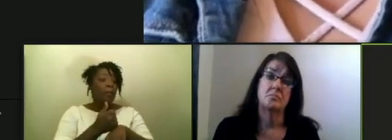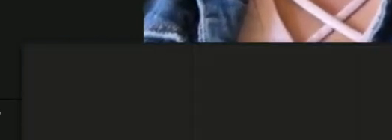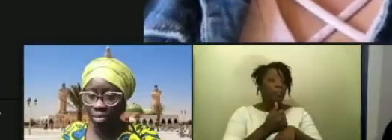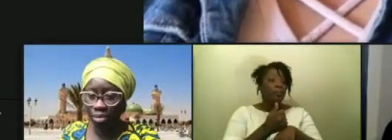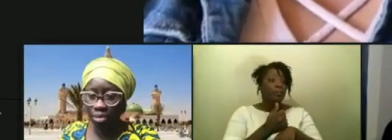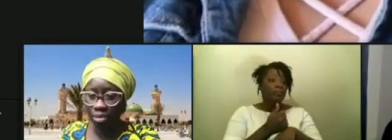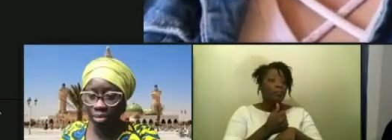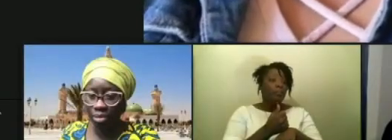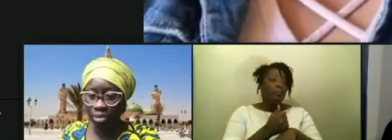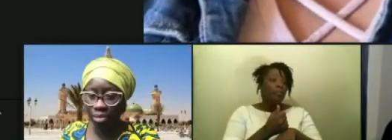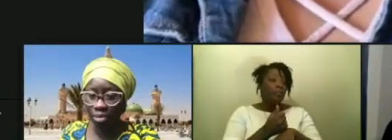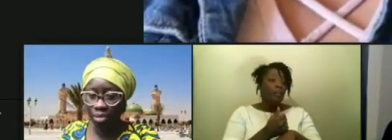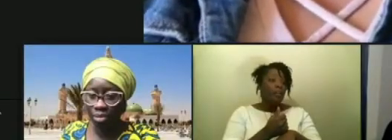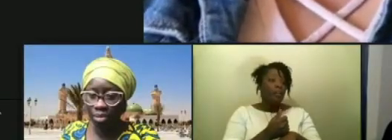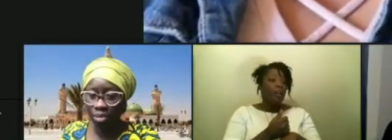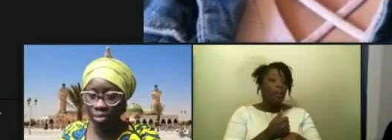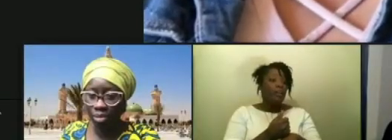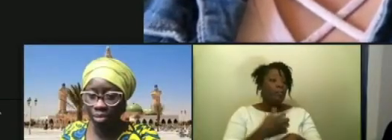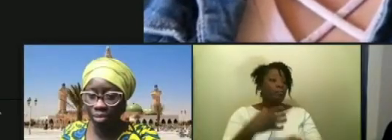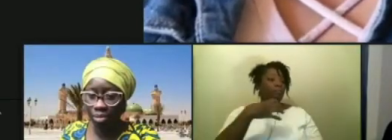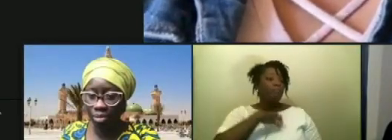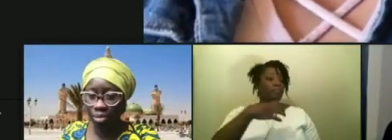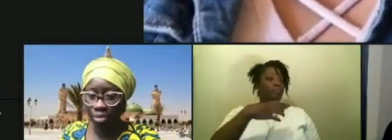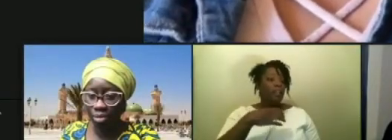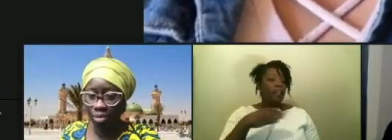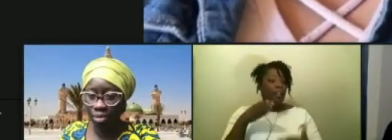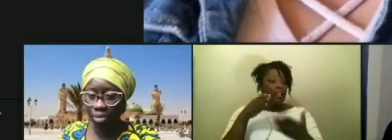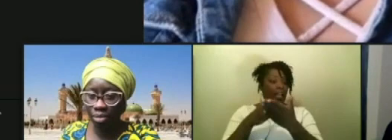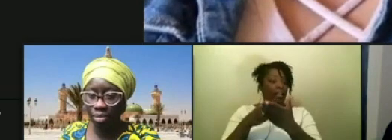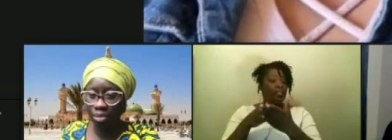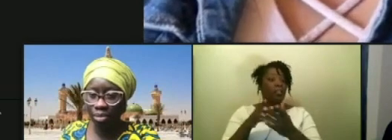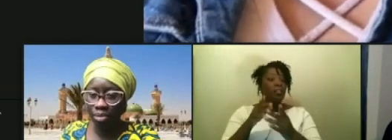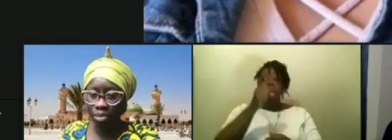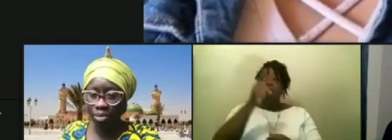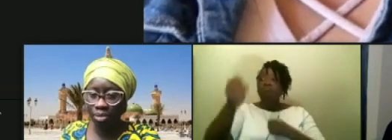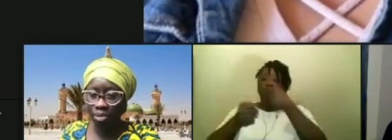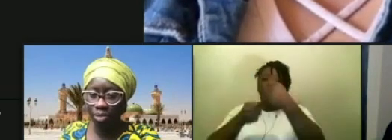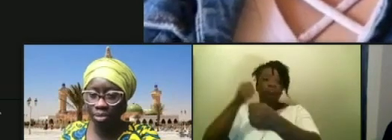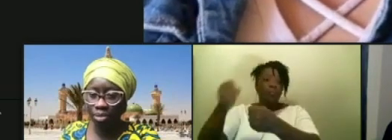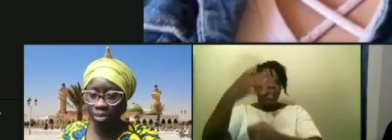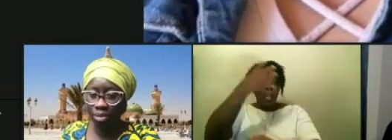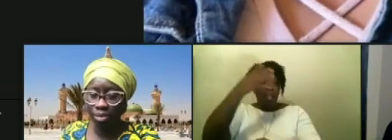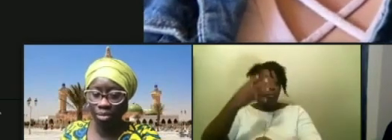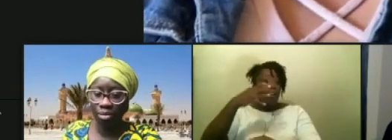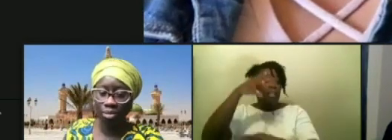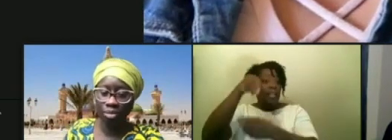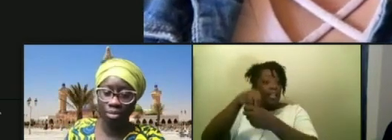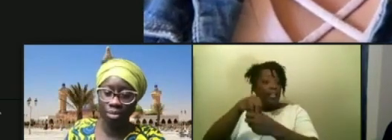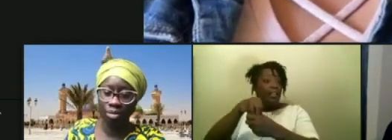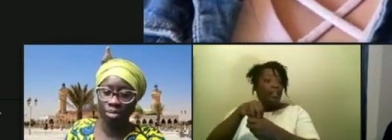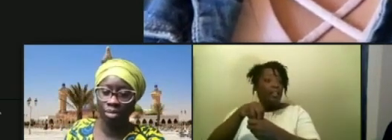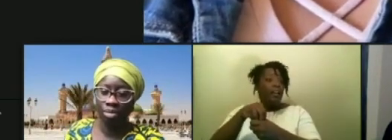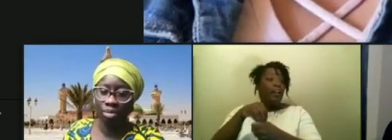of immigrants that are detained by ICE in the Calhoun County Jail.